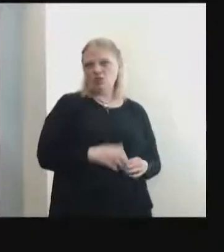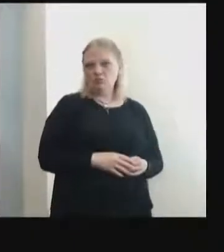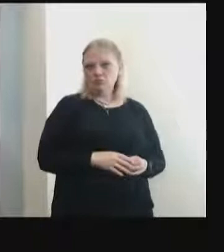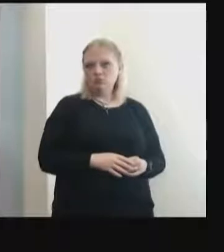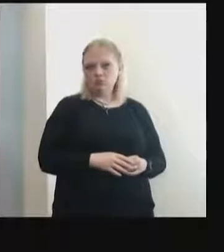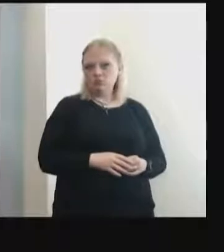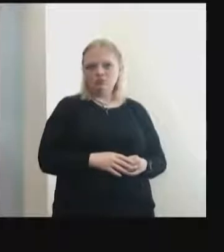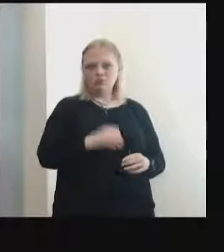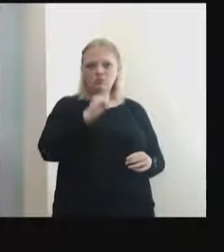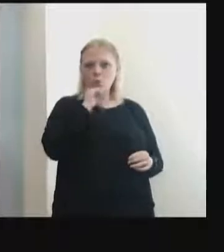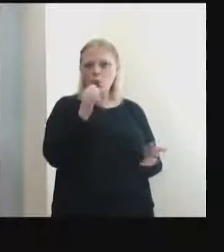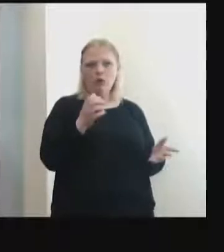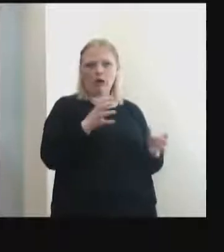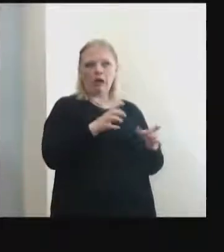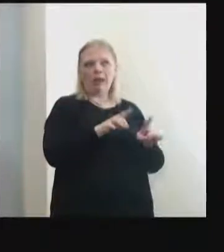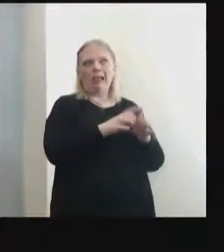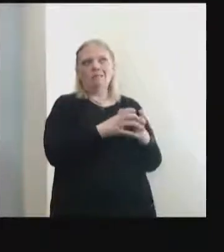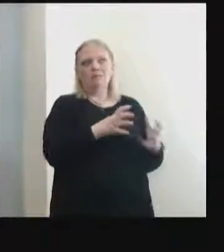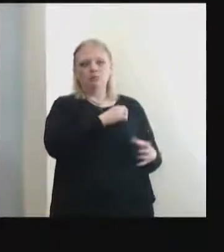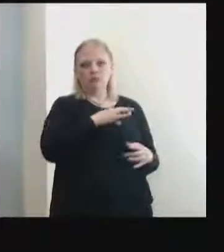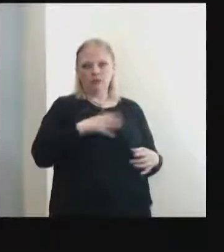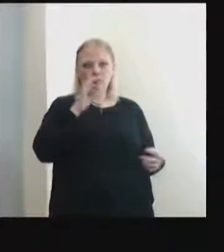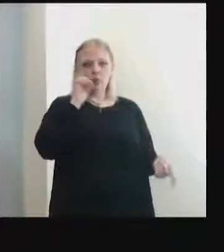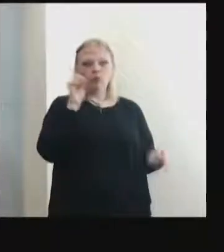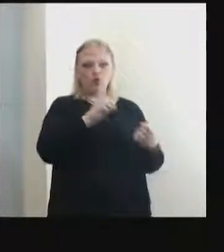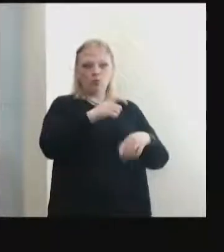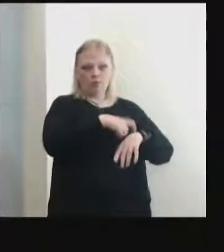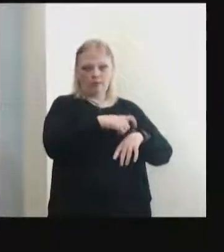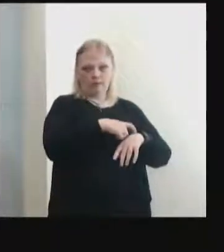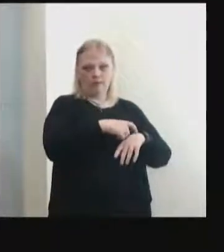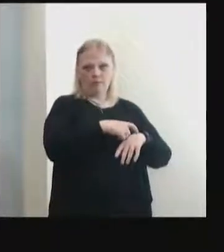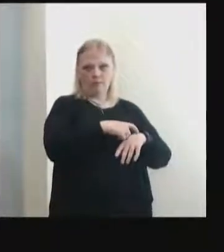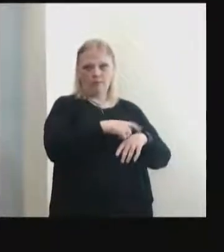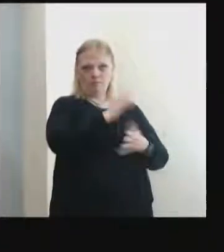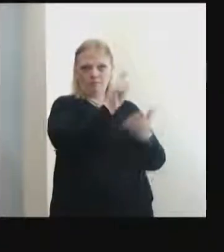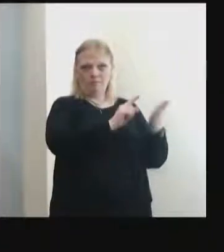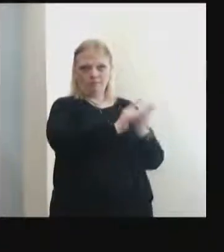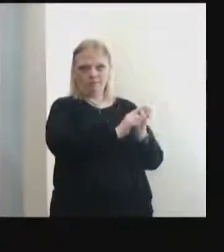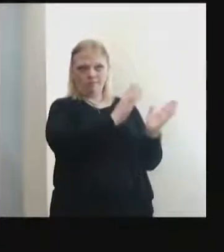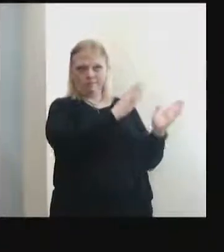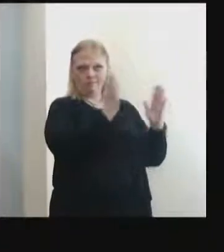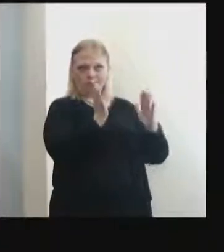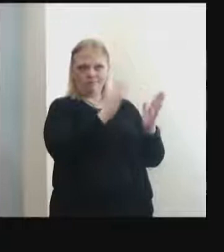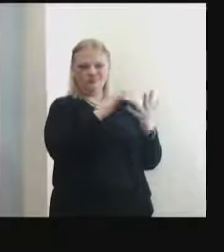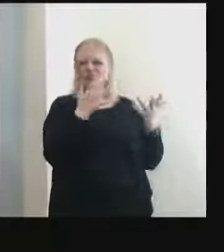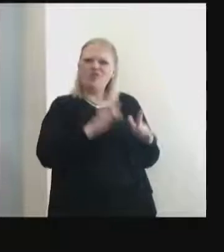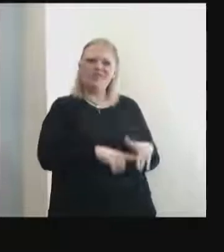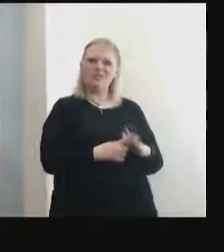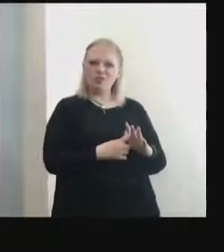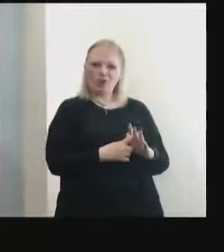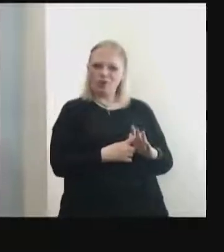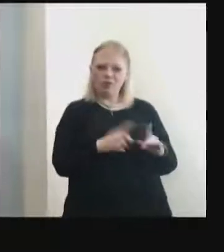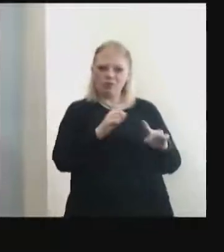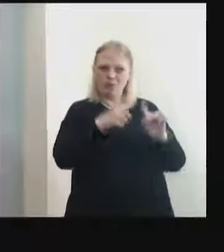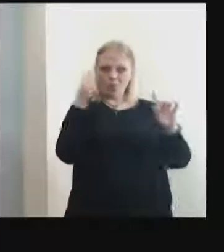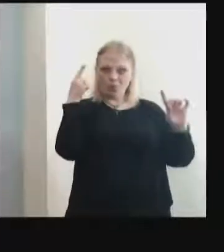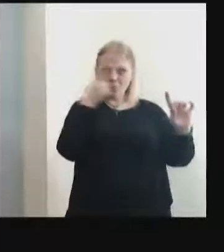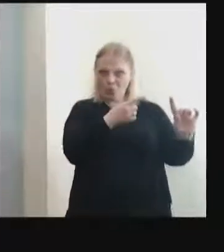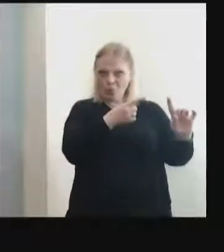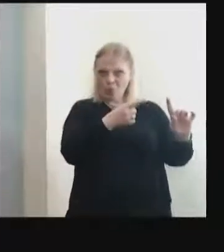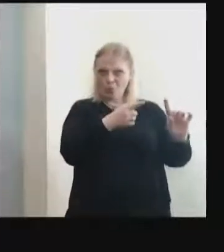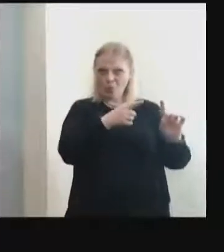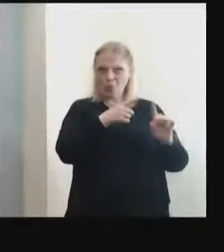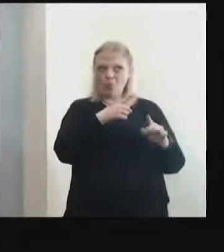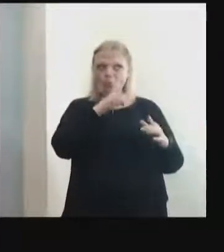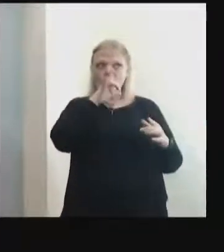we don't have as much staff there. We're going to be reducing times as well. So it's already started, but the goal is now to really